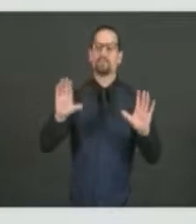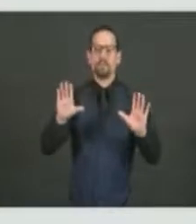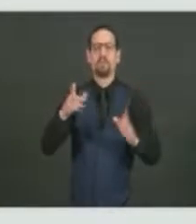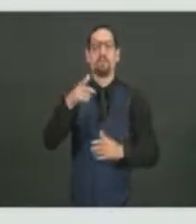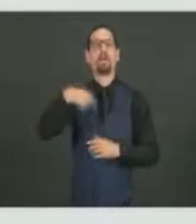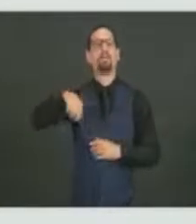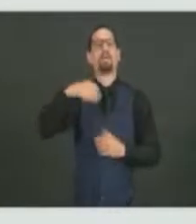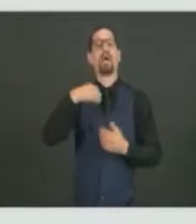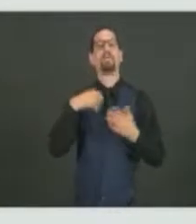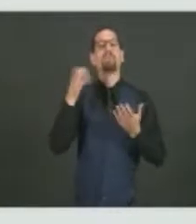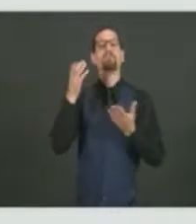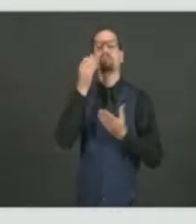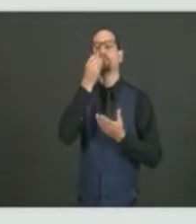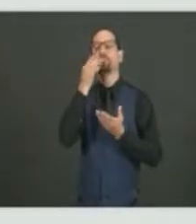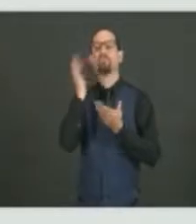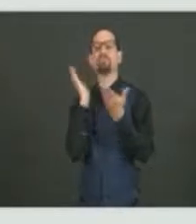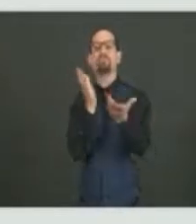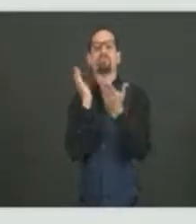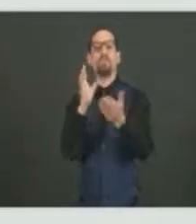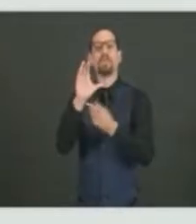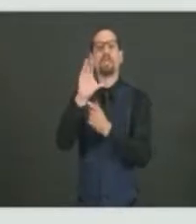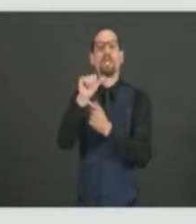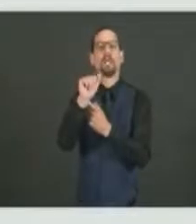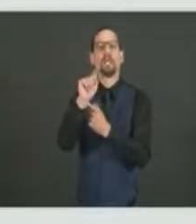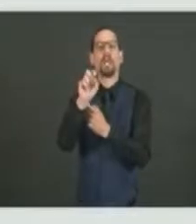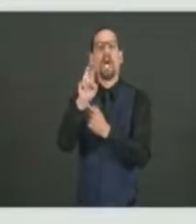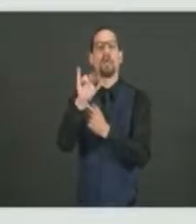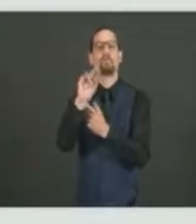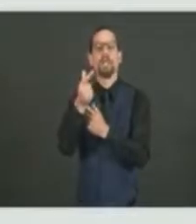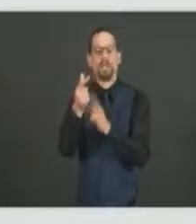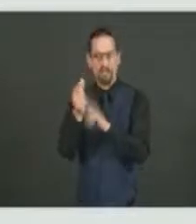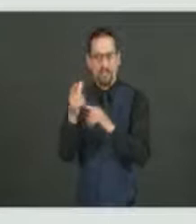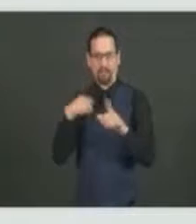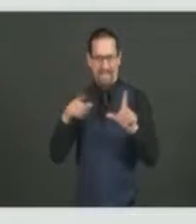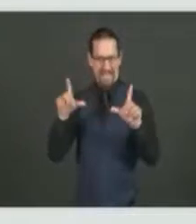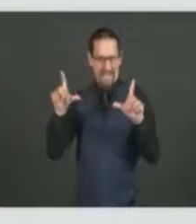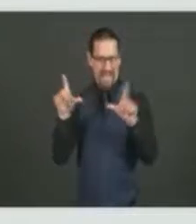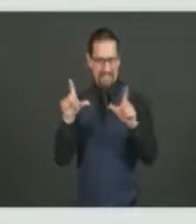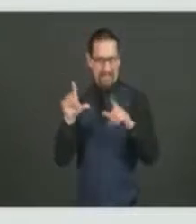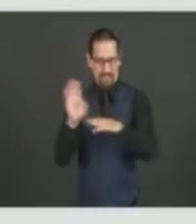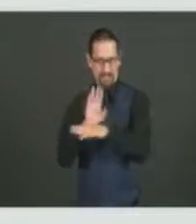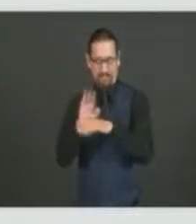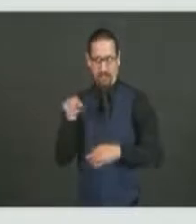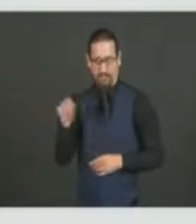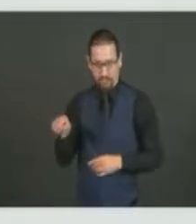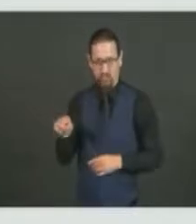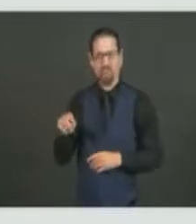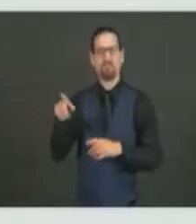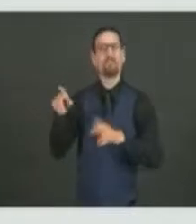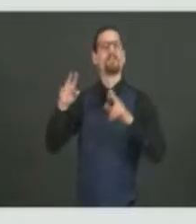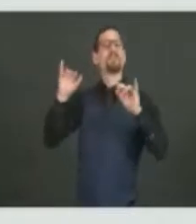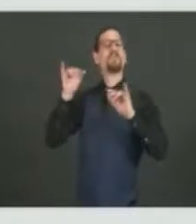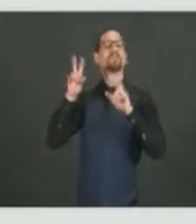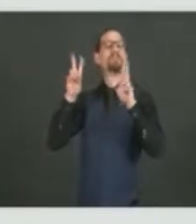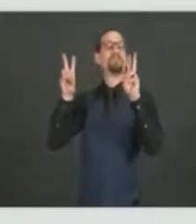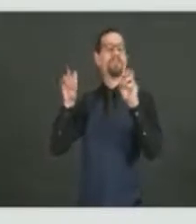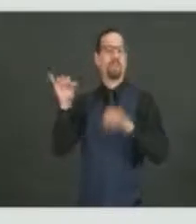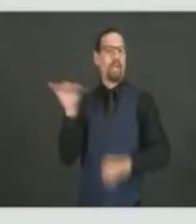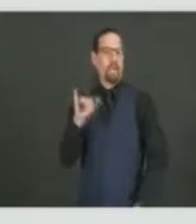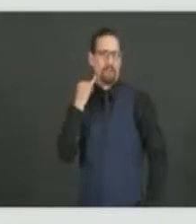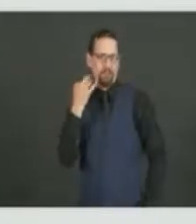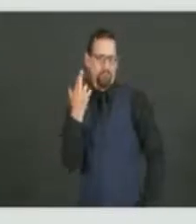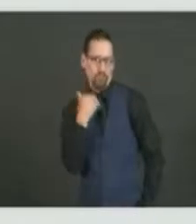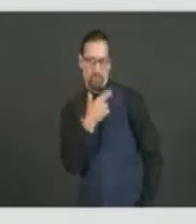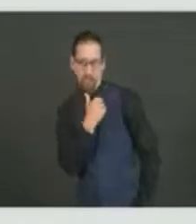involved, and therefore the setting kind of resembles a restaurant, we're going to allow you to go a bit